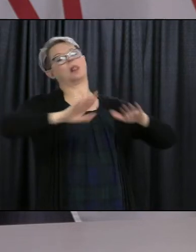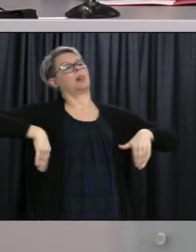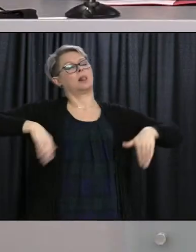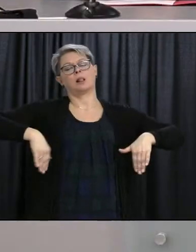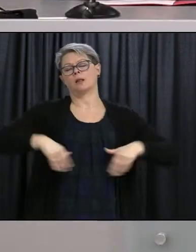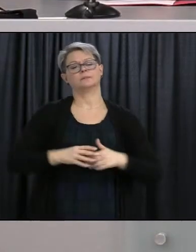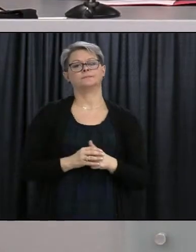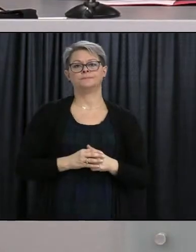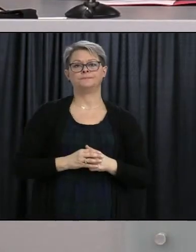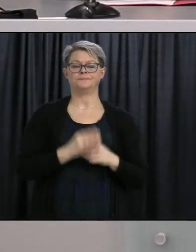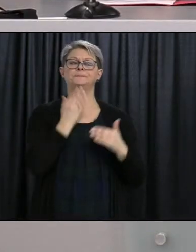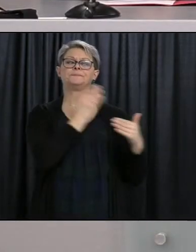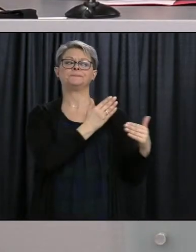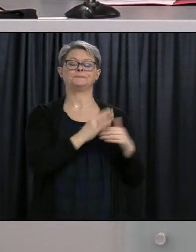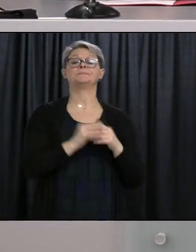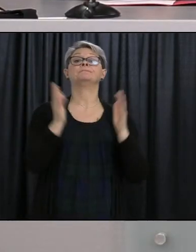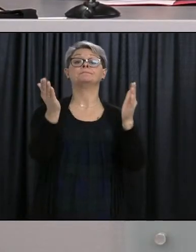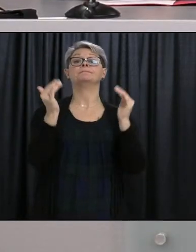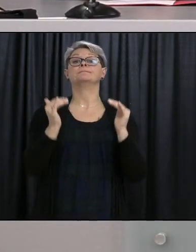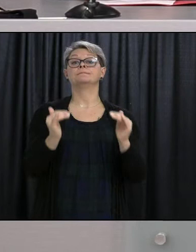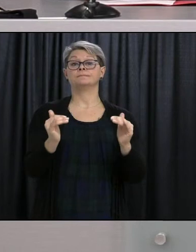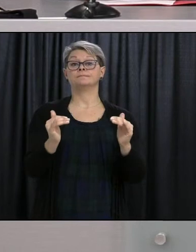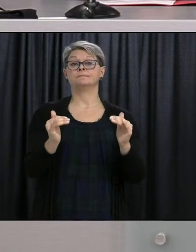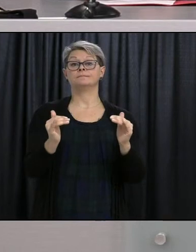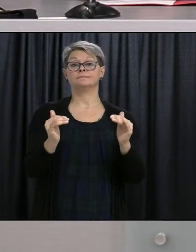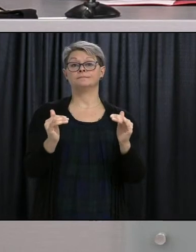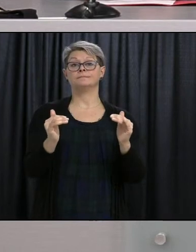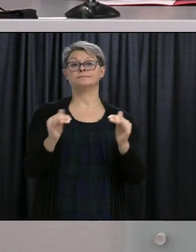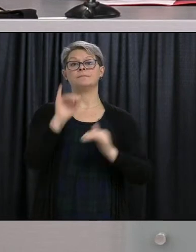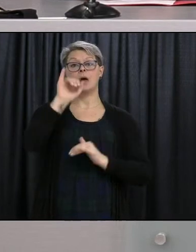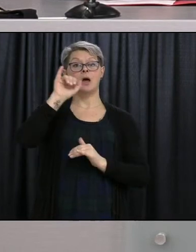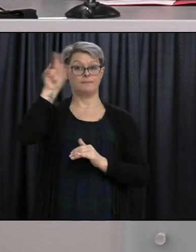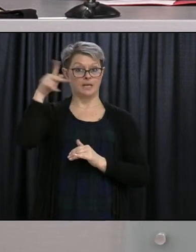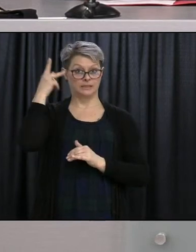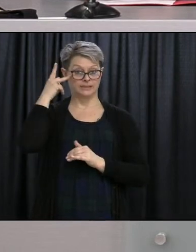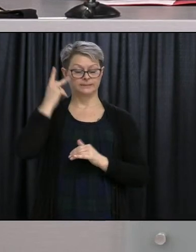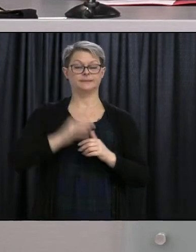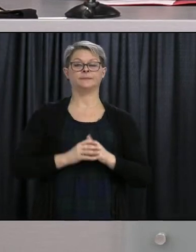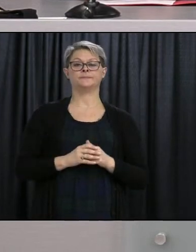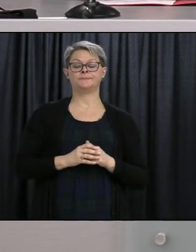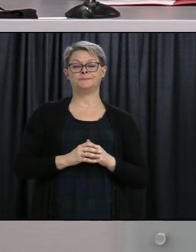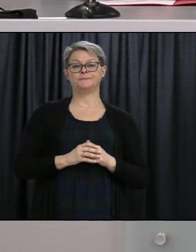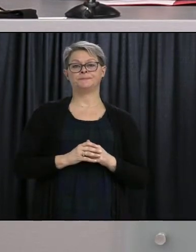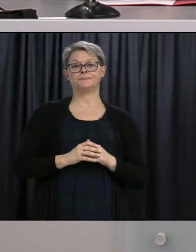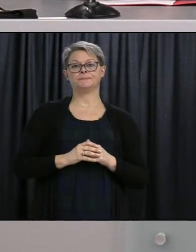Thank you. Our next questions are from Roger Bill with iPolitics. Please go ahead.